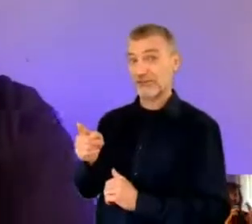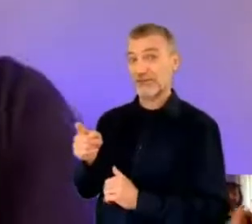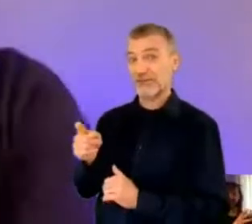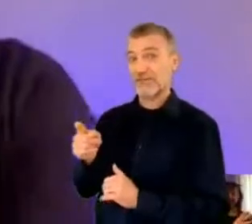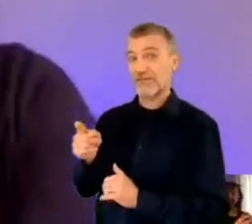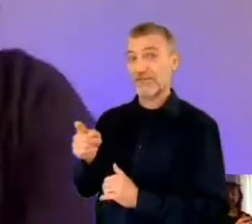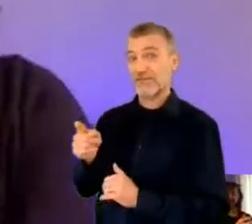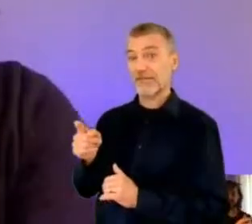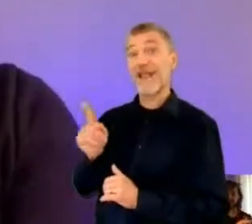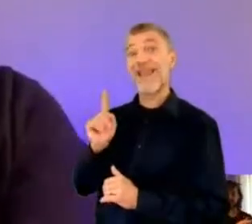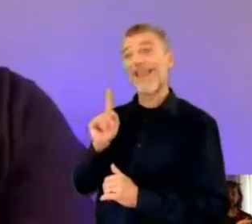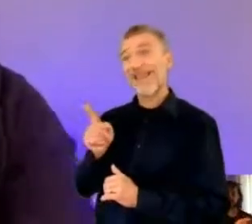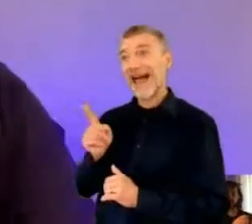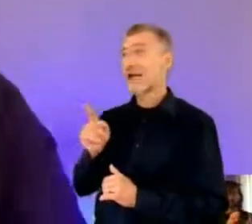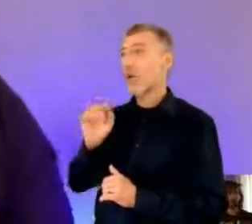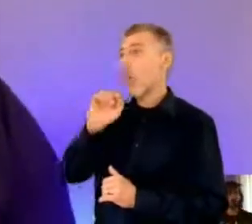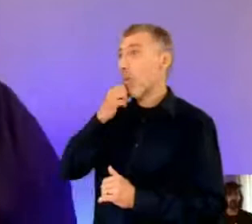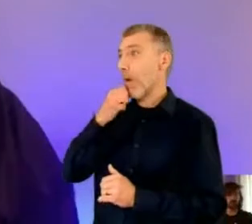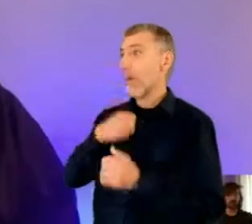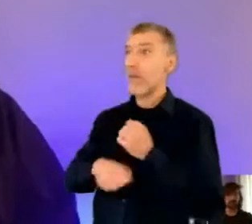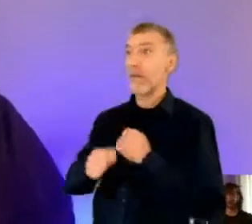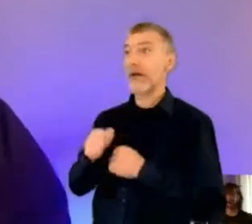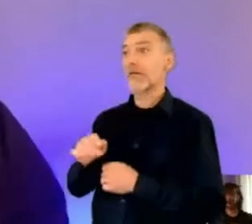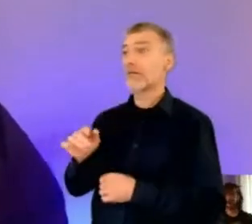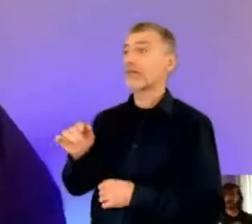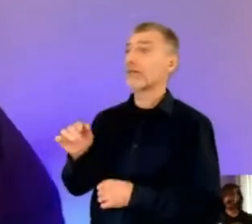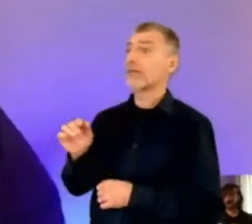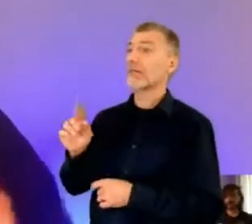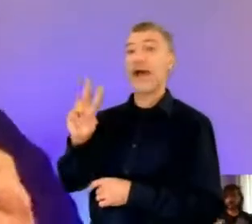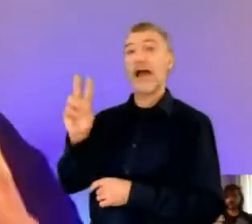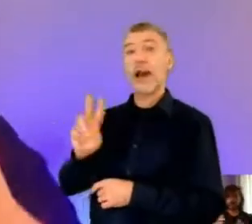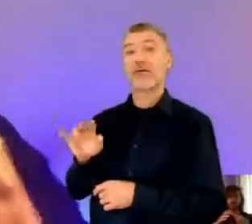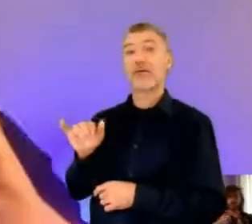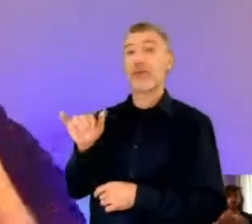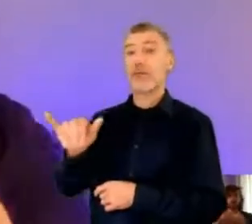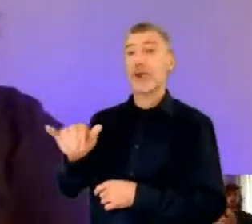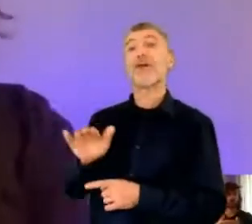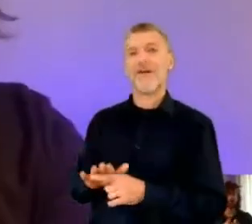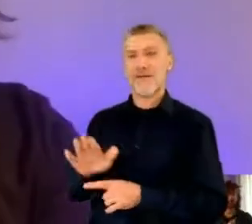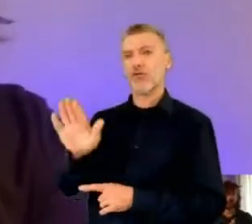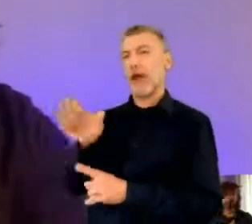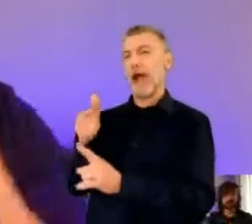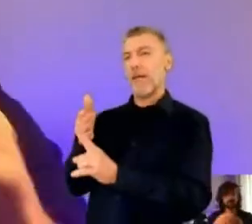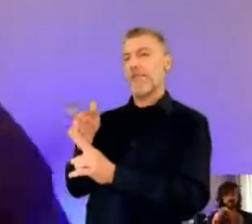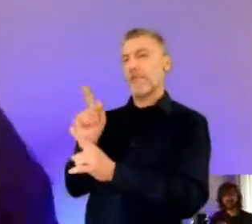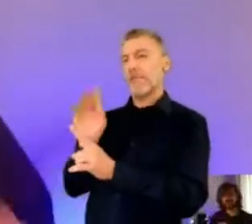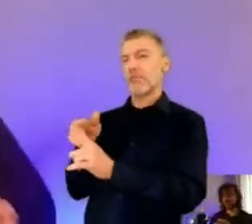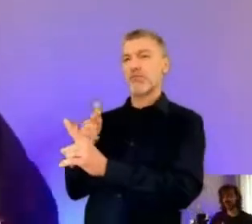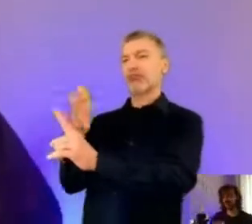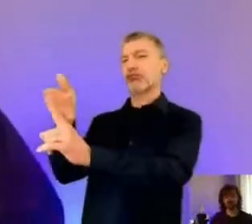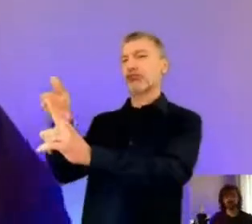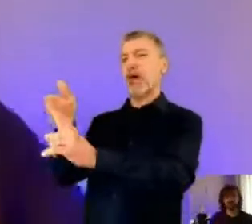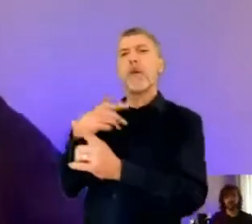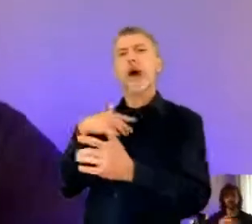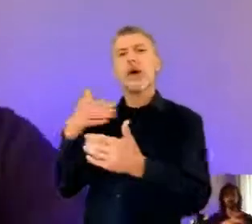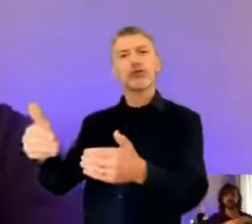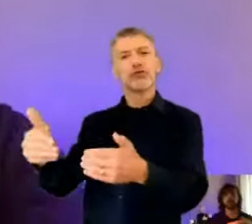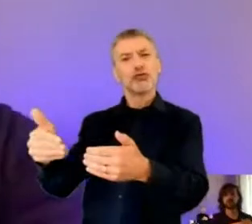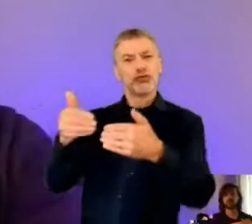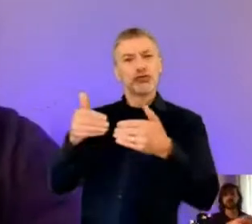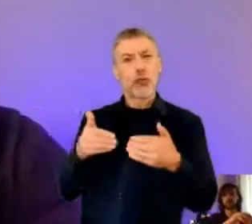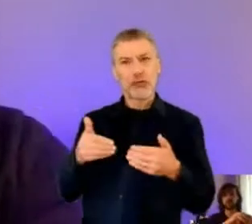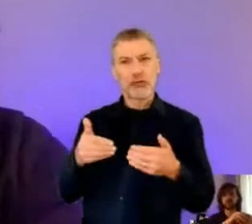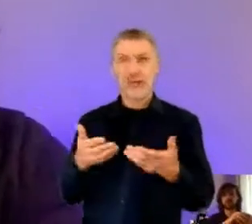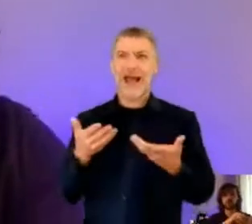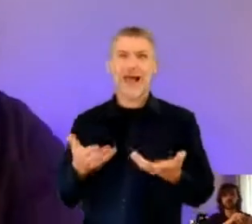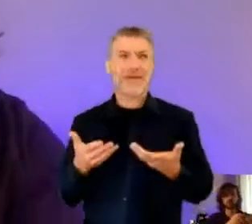That is the electric planes in the future. But I'm also looking at how can we do that shorter term, right? With the engines we've got right now, can we,